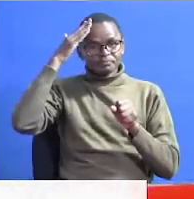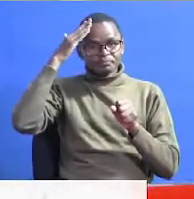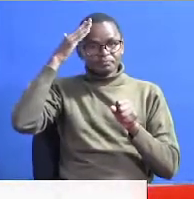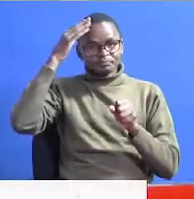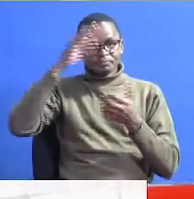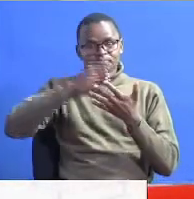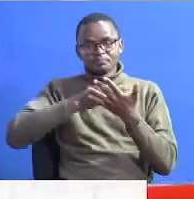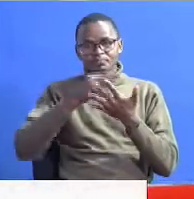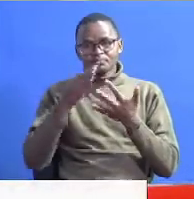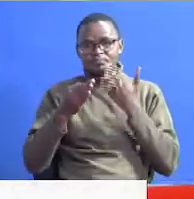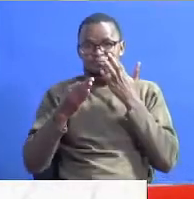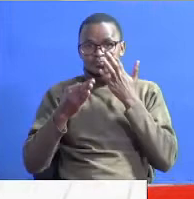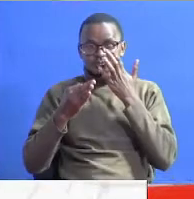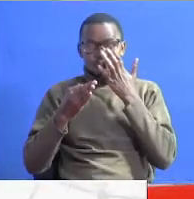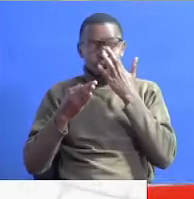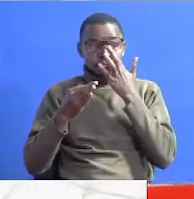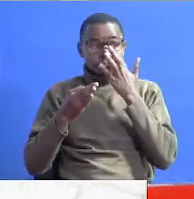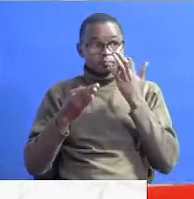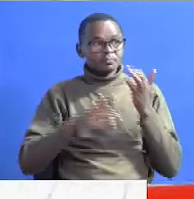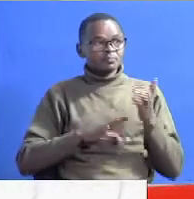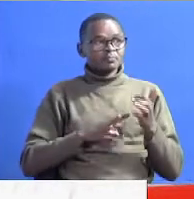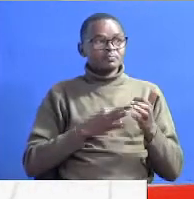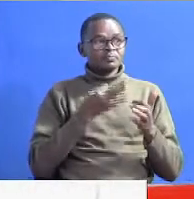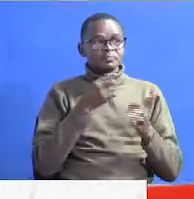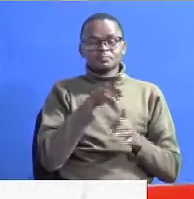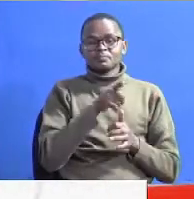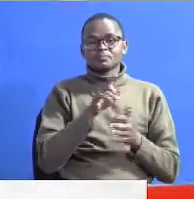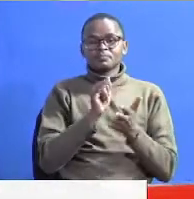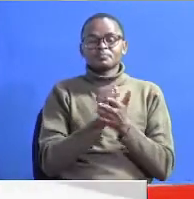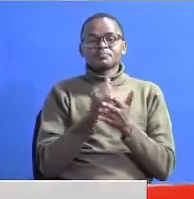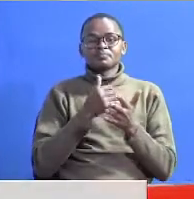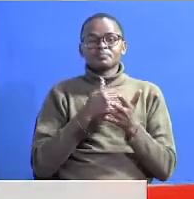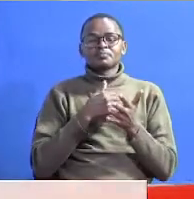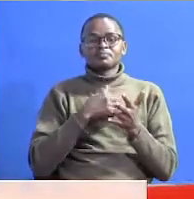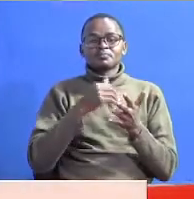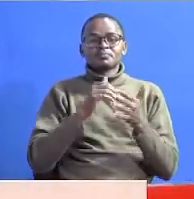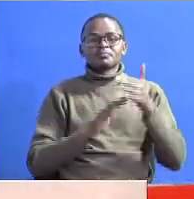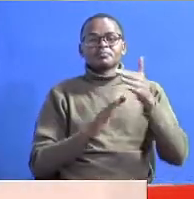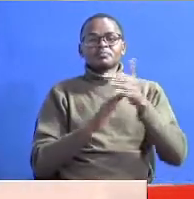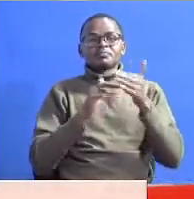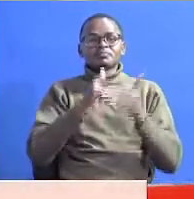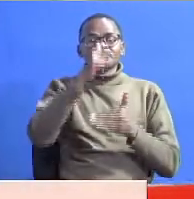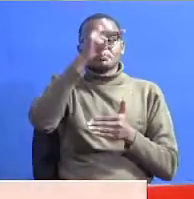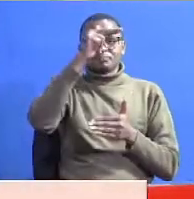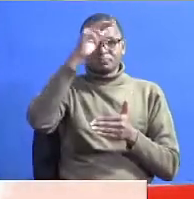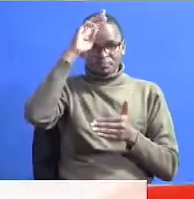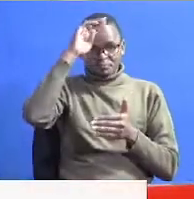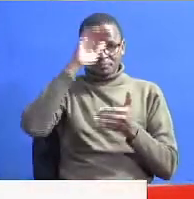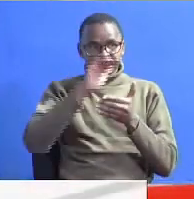felt. He was in the ground. That's why he has the bottom-up plan. Because we